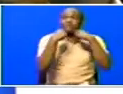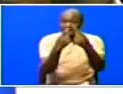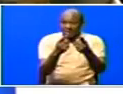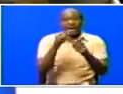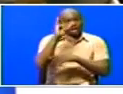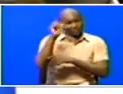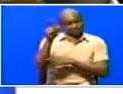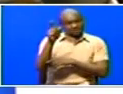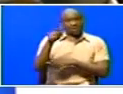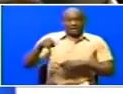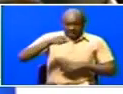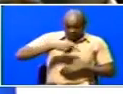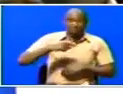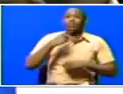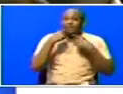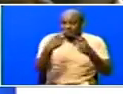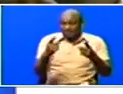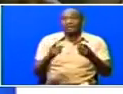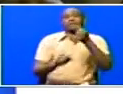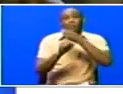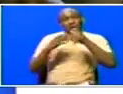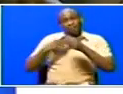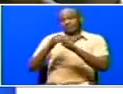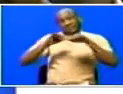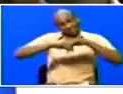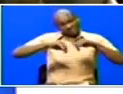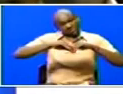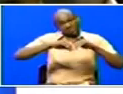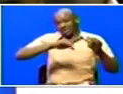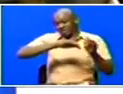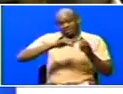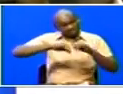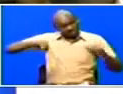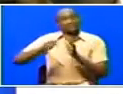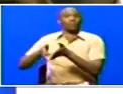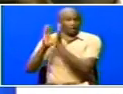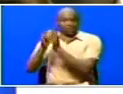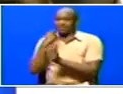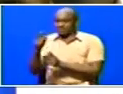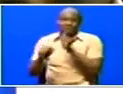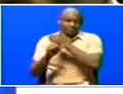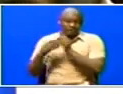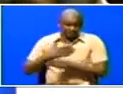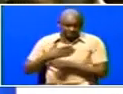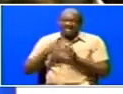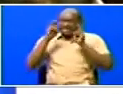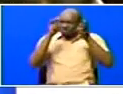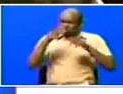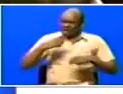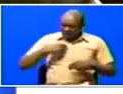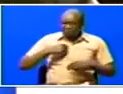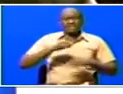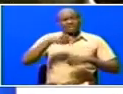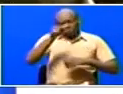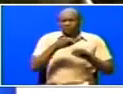shall address our supporters separately. The issues we raised have not been adequately